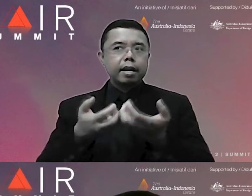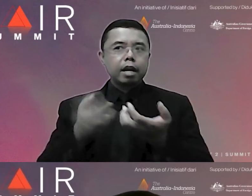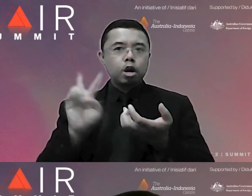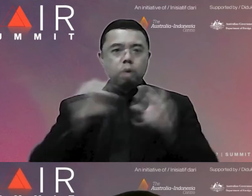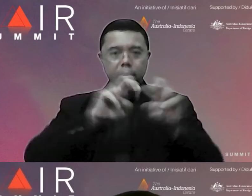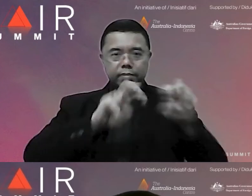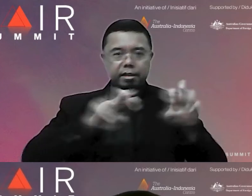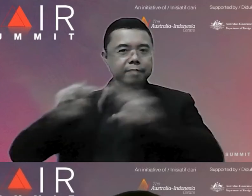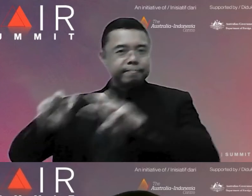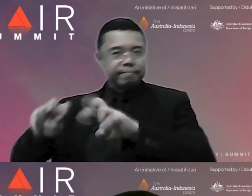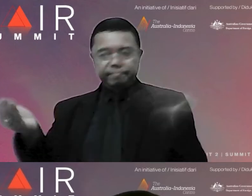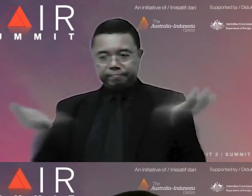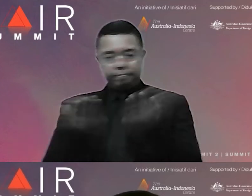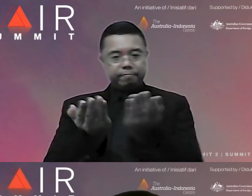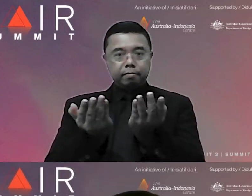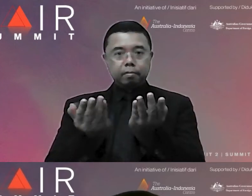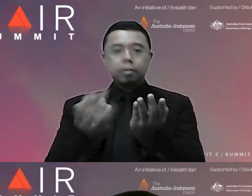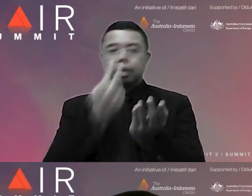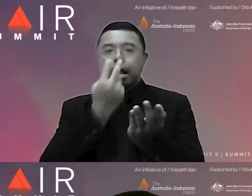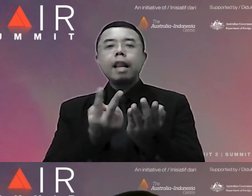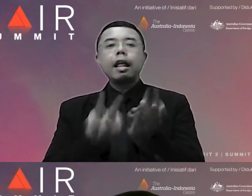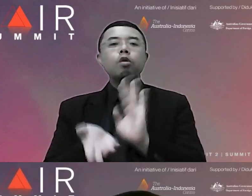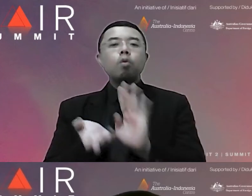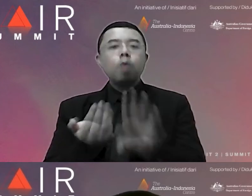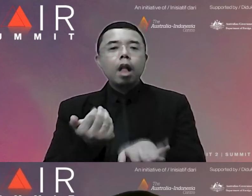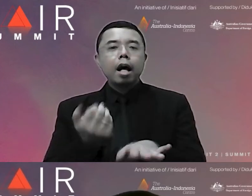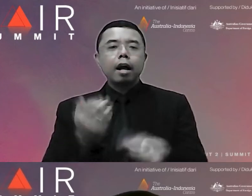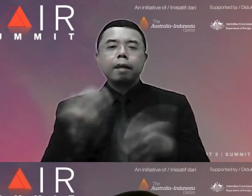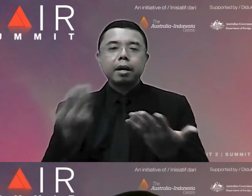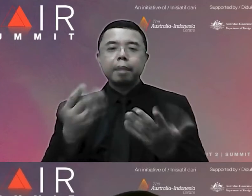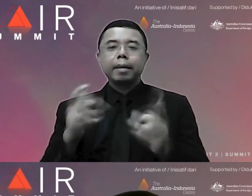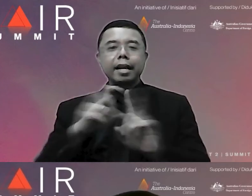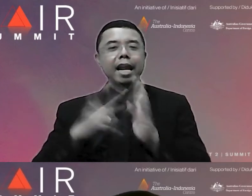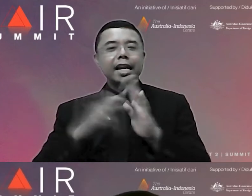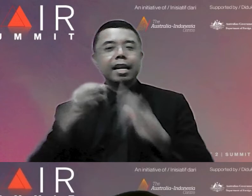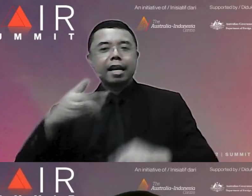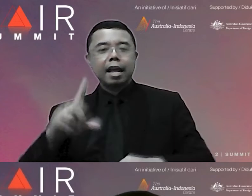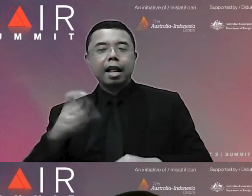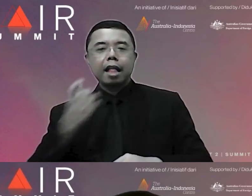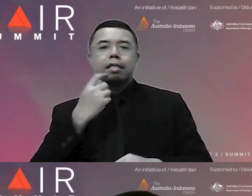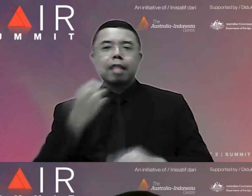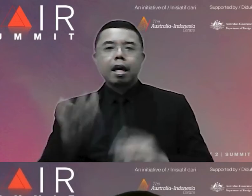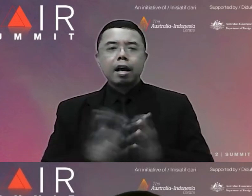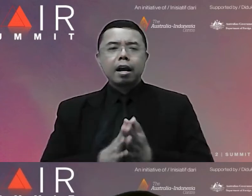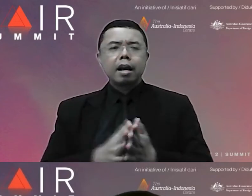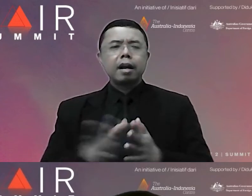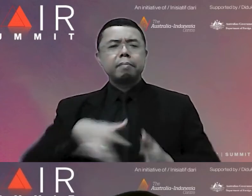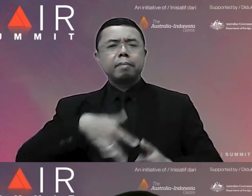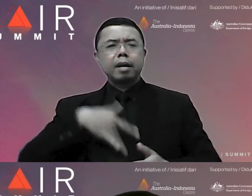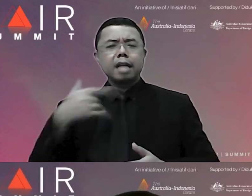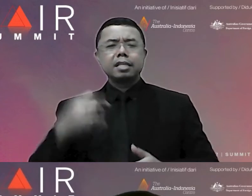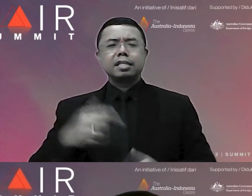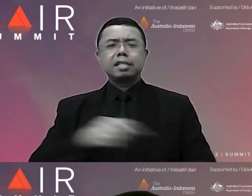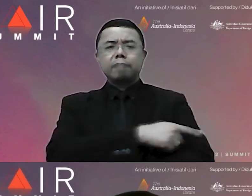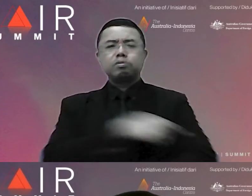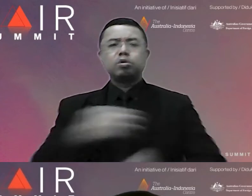with Daniel about the health workers feeling empowered, feeling strong that they're not